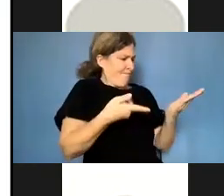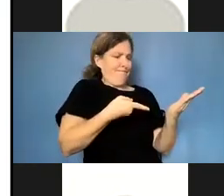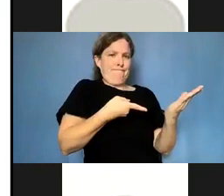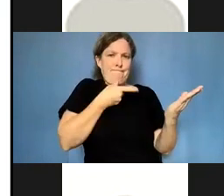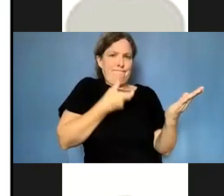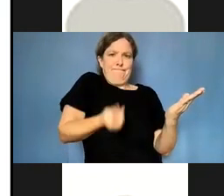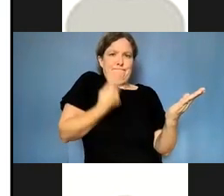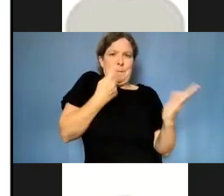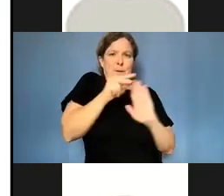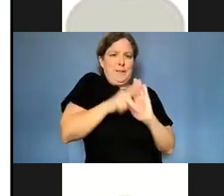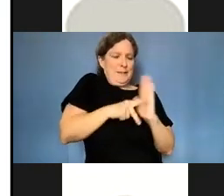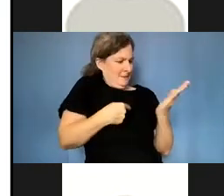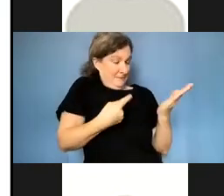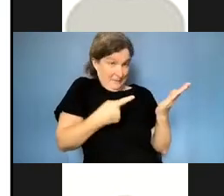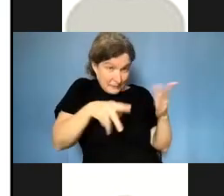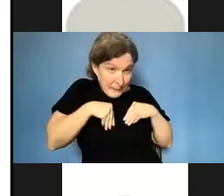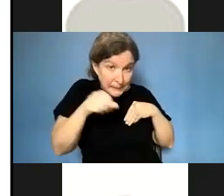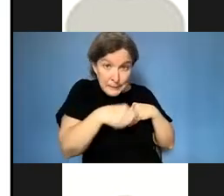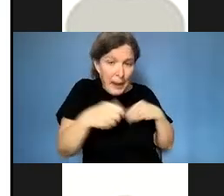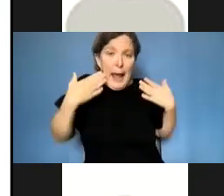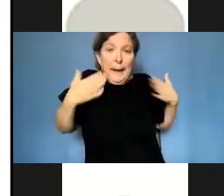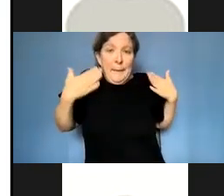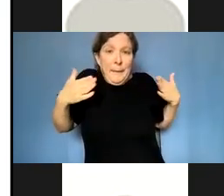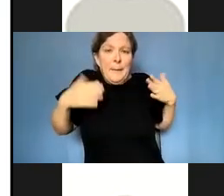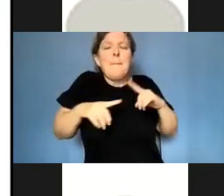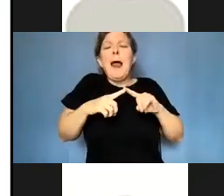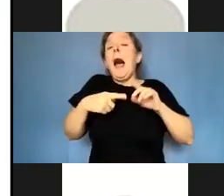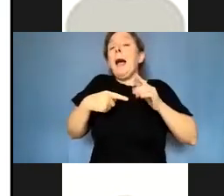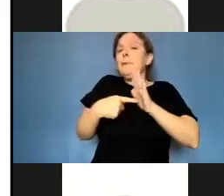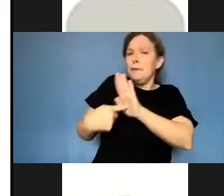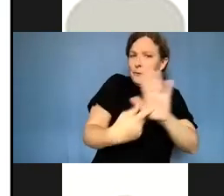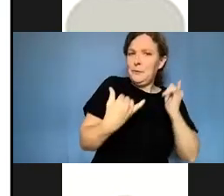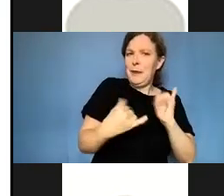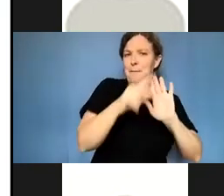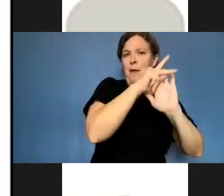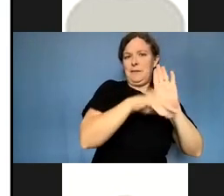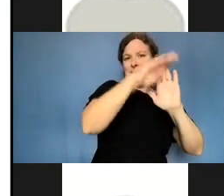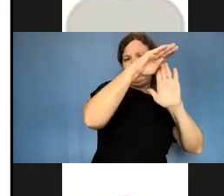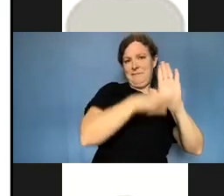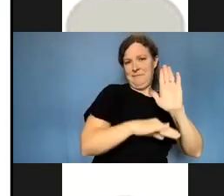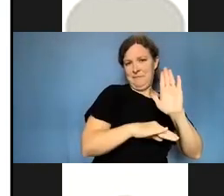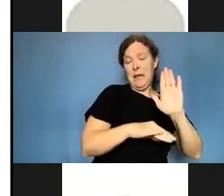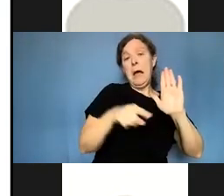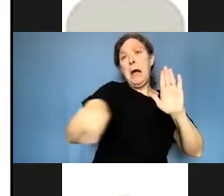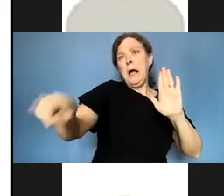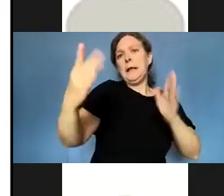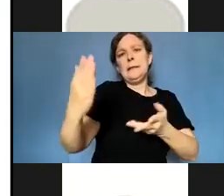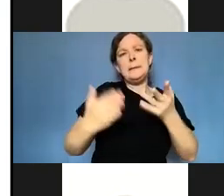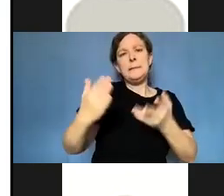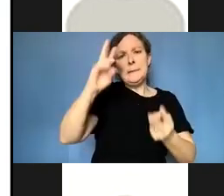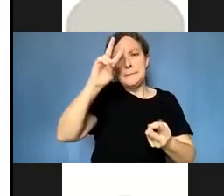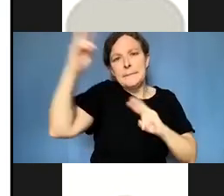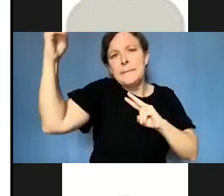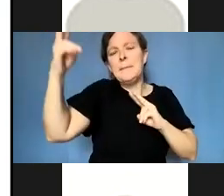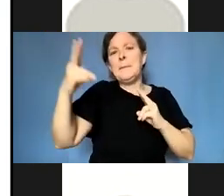understand the policy. So what I'm sharing with you is what the policy says, understanding that there, again, may be some people who aren't very well informed